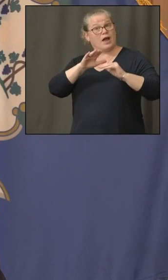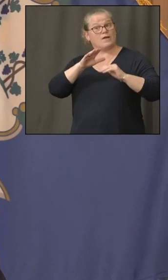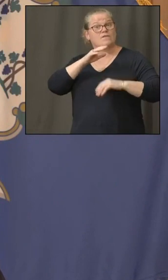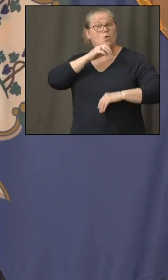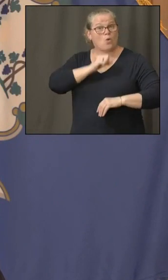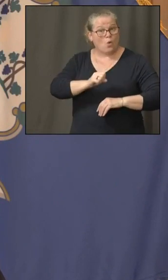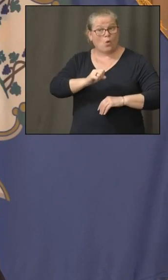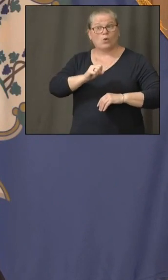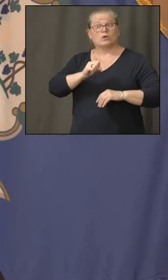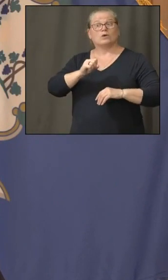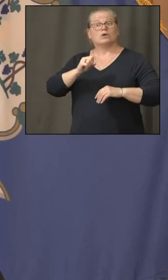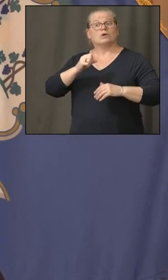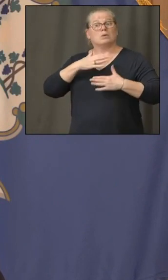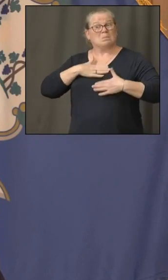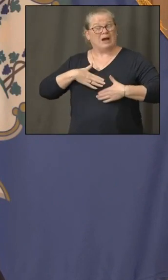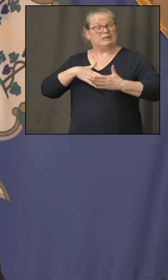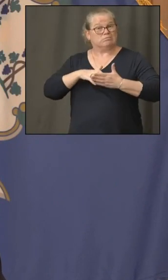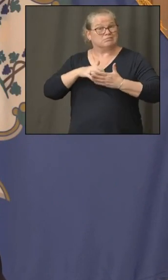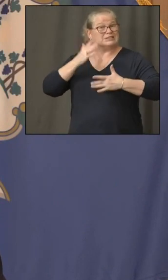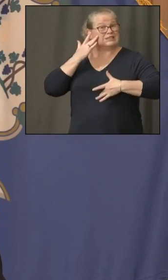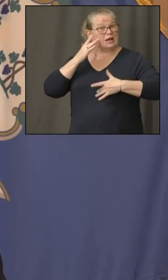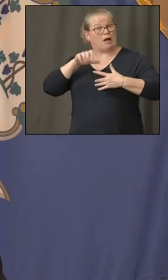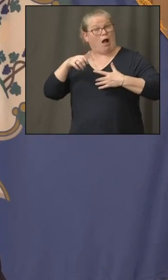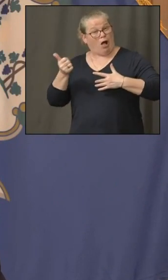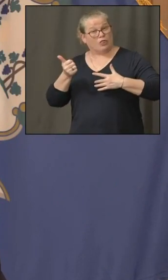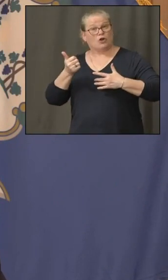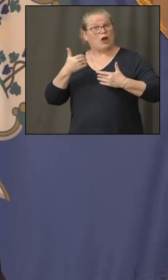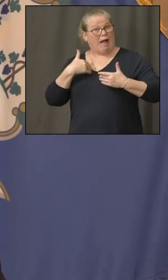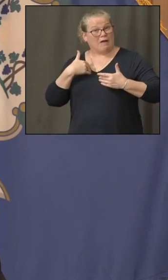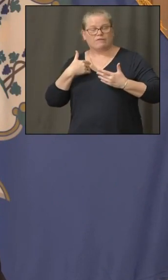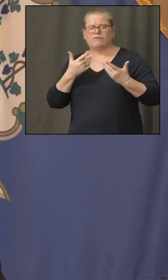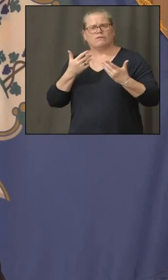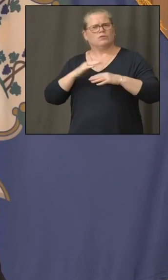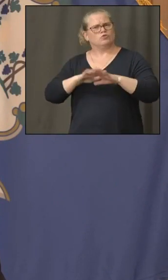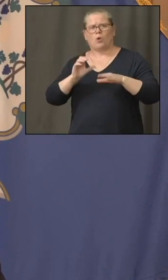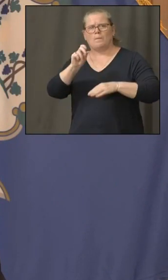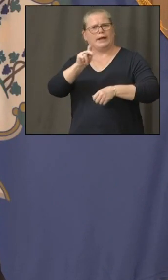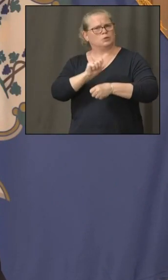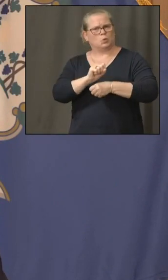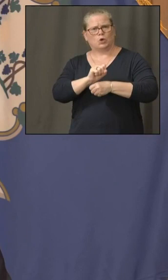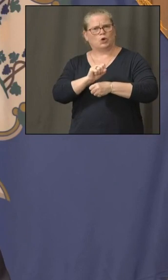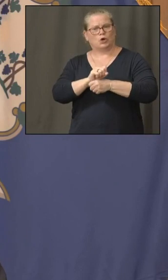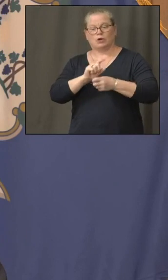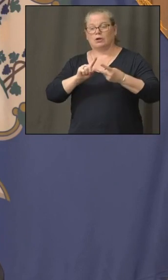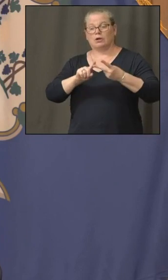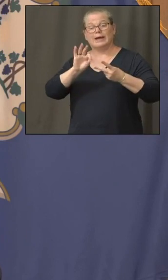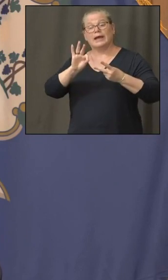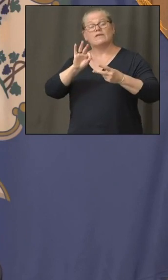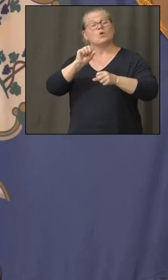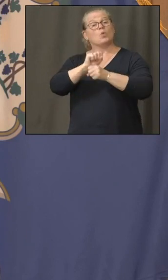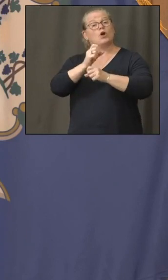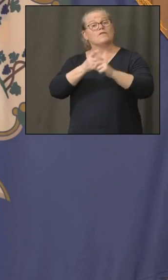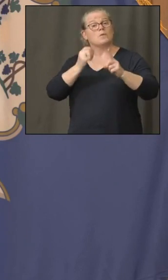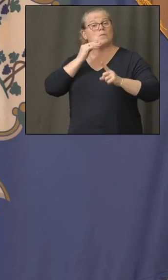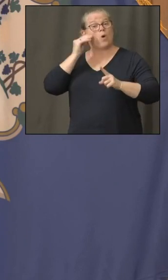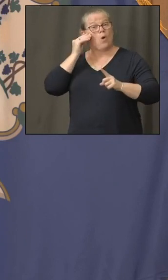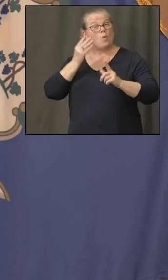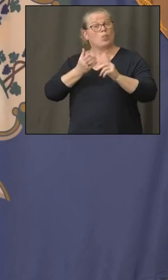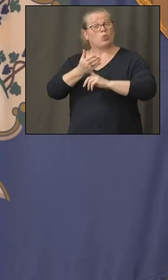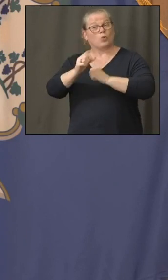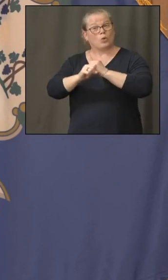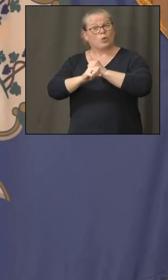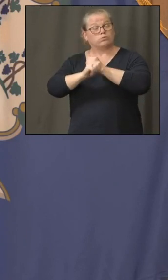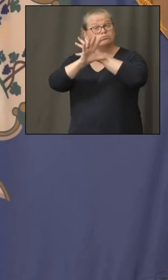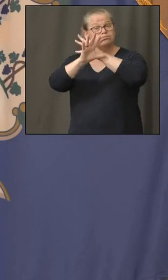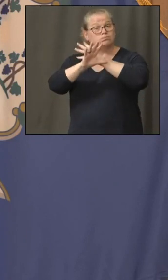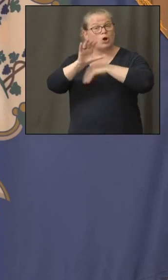got a provision in one of our executive orders that provides, unemployment compensation for you. And you're right, I do support giving